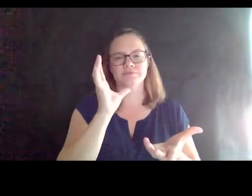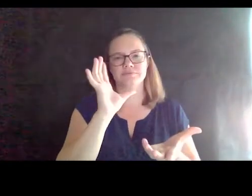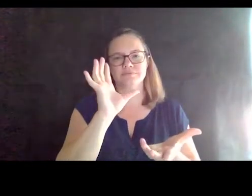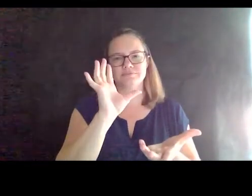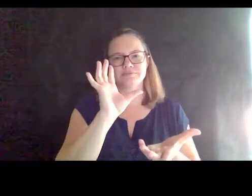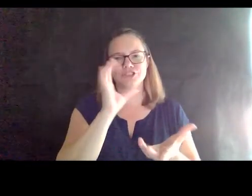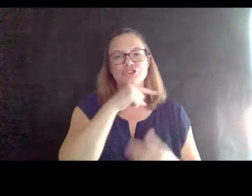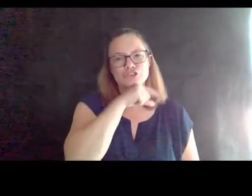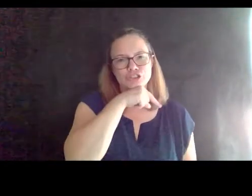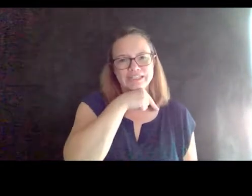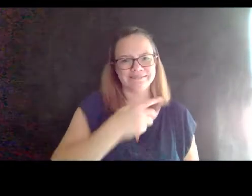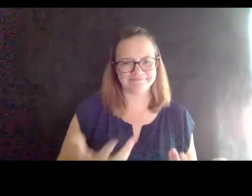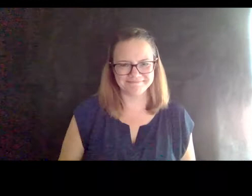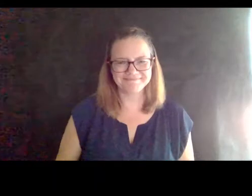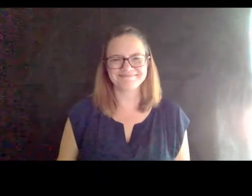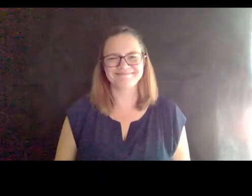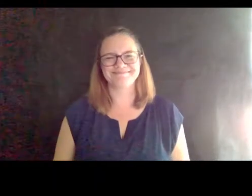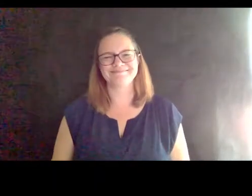well.